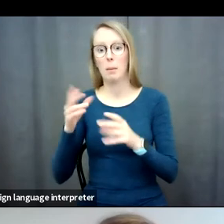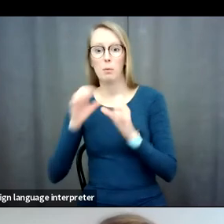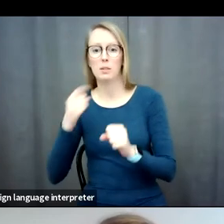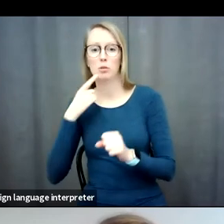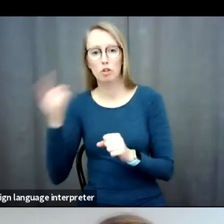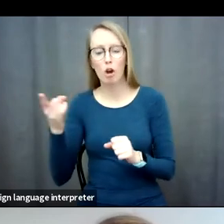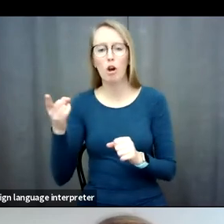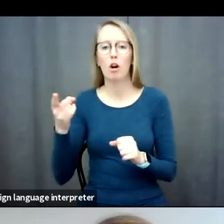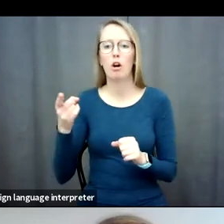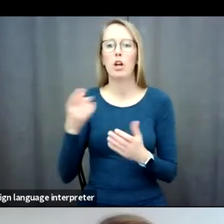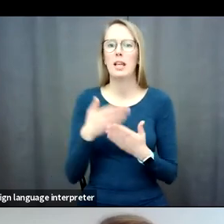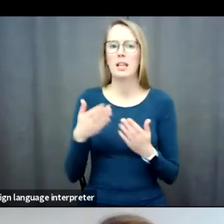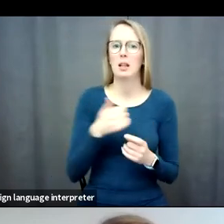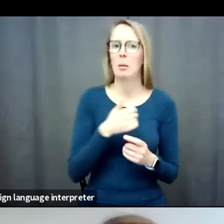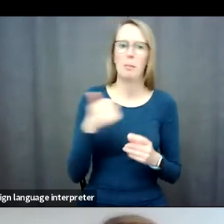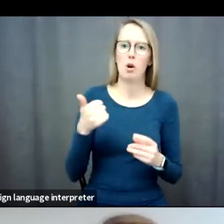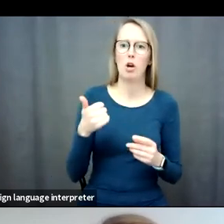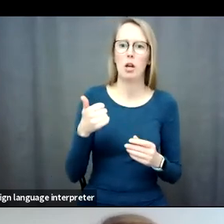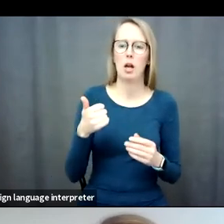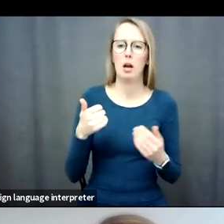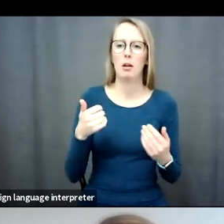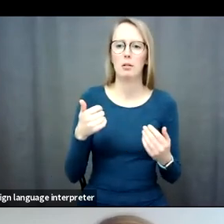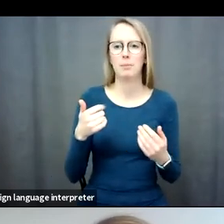really not just open up